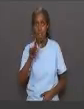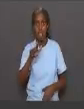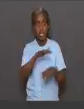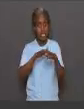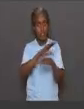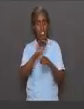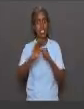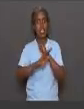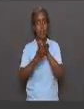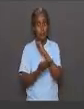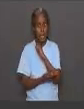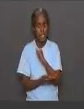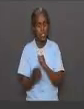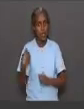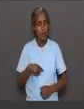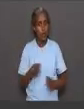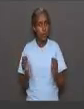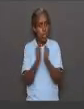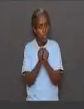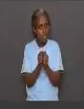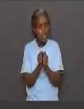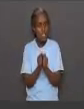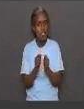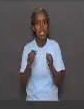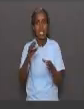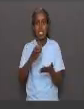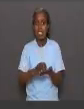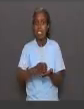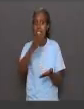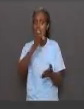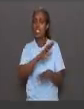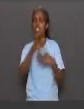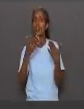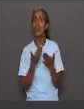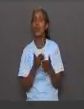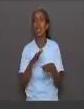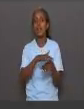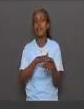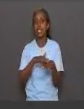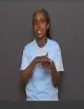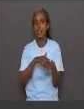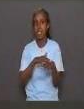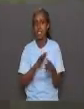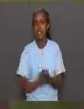the basis, we would get the cylinder's total surface.